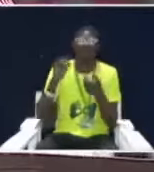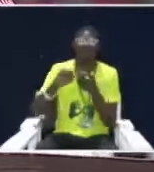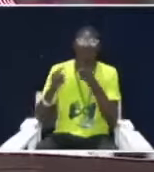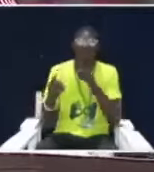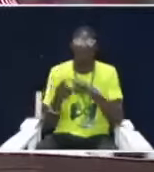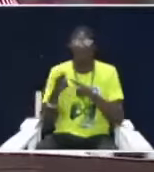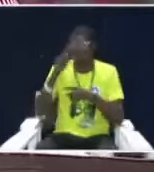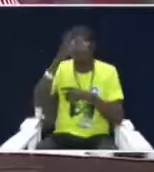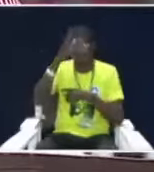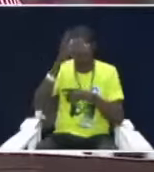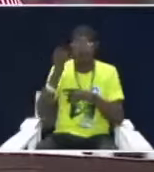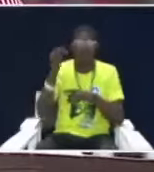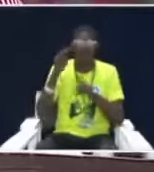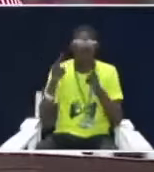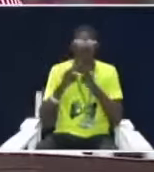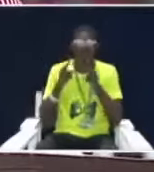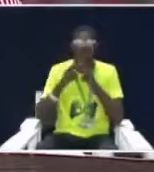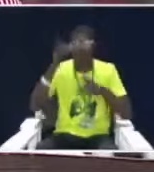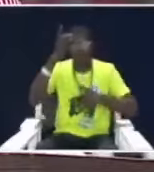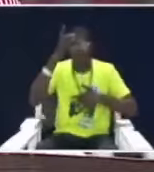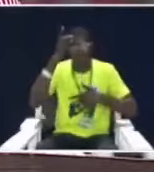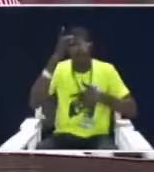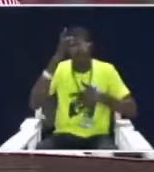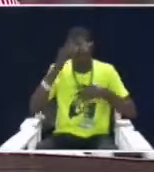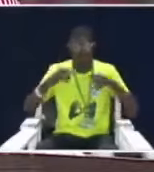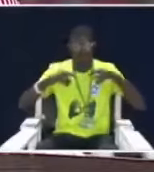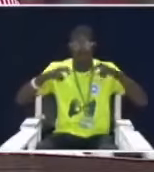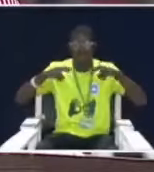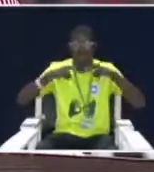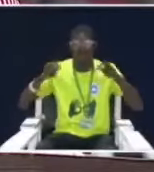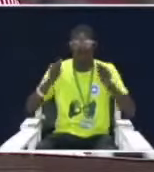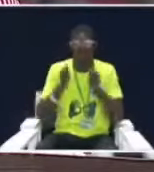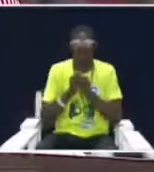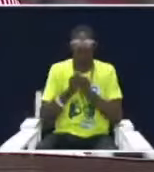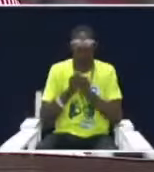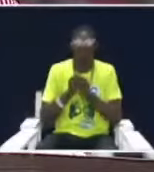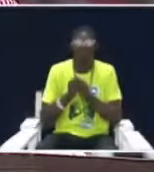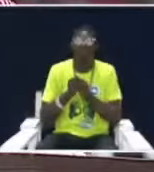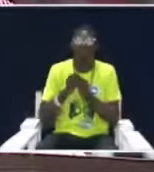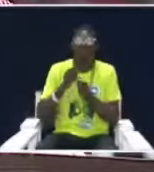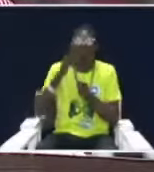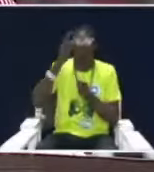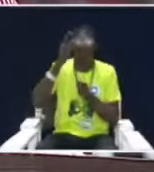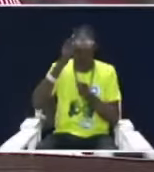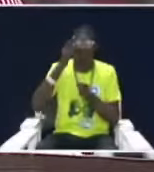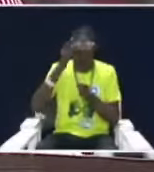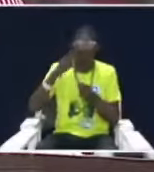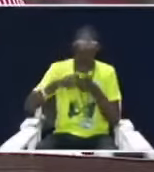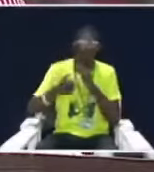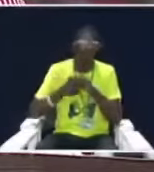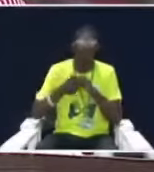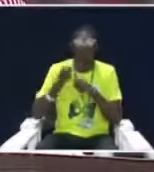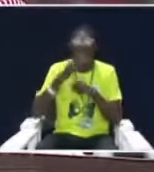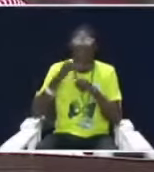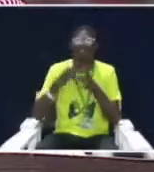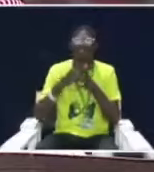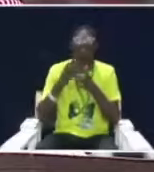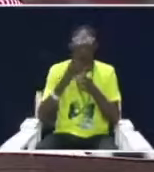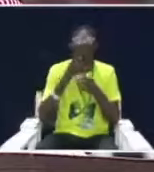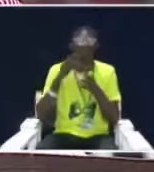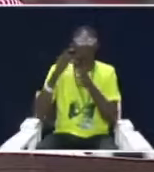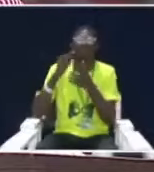father was very ill, diagnosed with prostate blockage and scheduled for surgery. They took a photo of